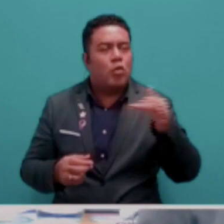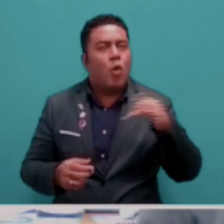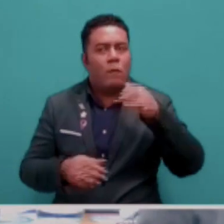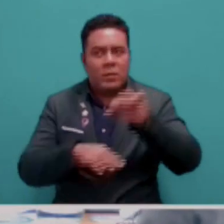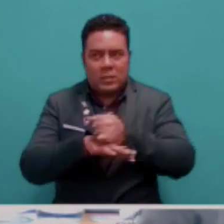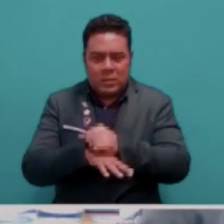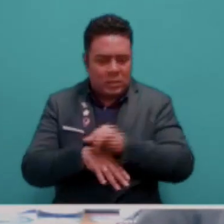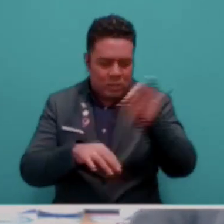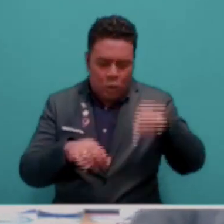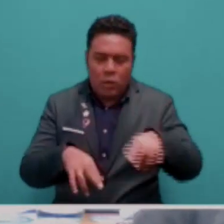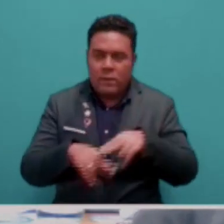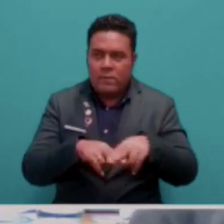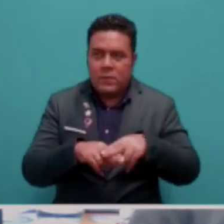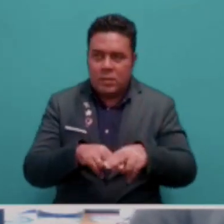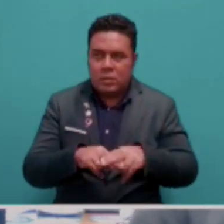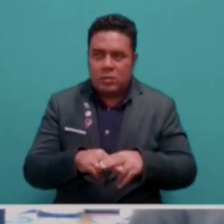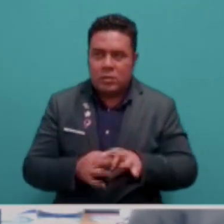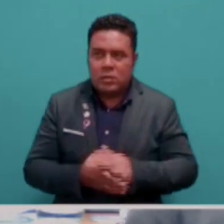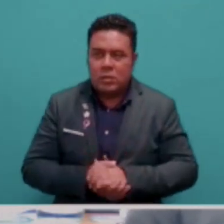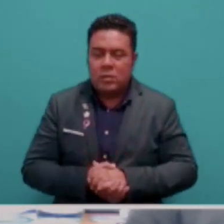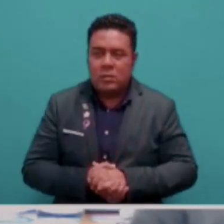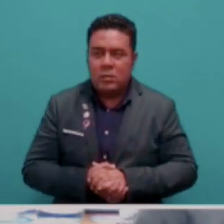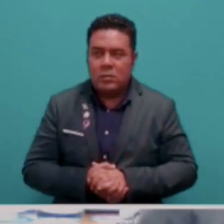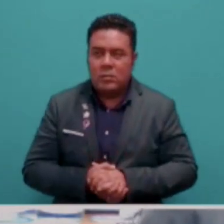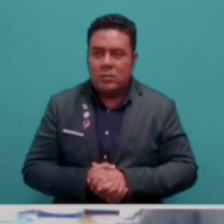overseas, not here in Fiji.